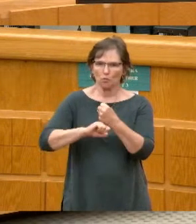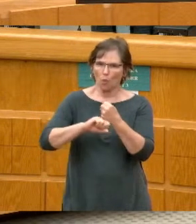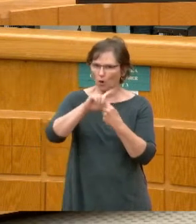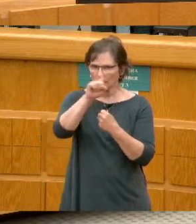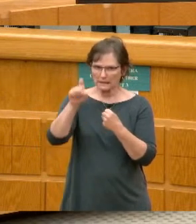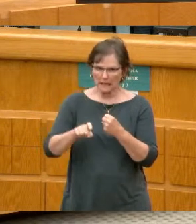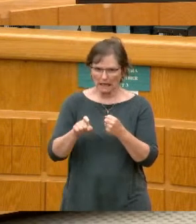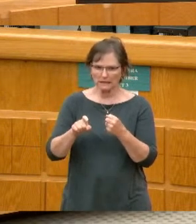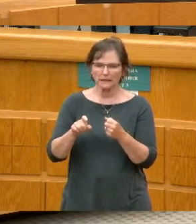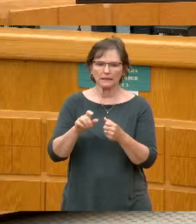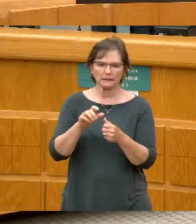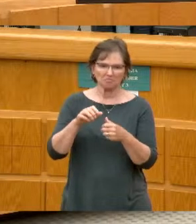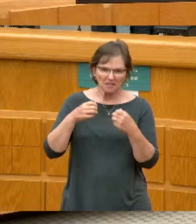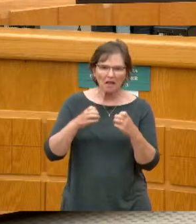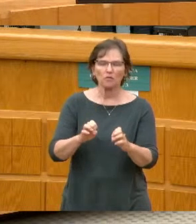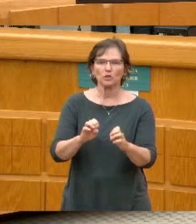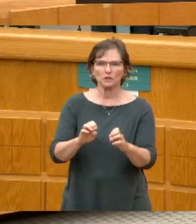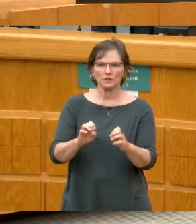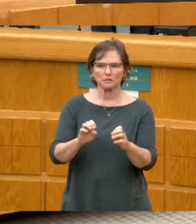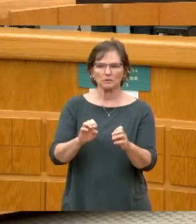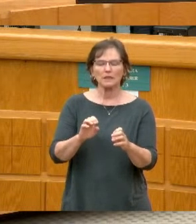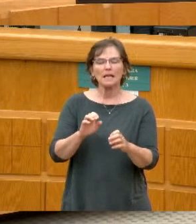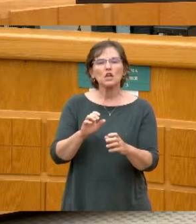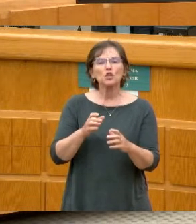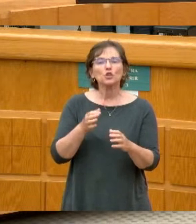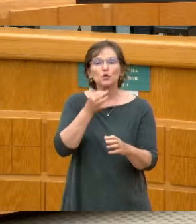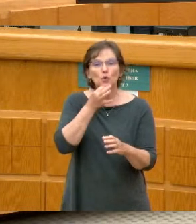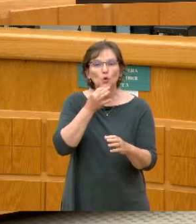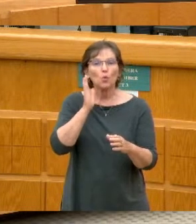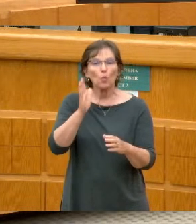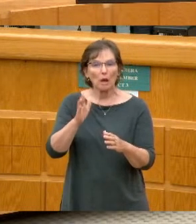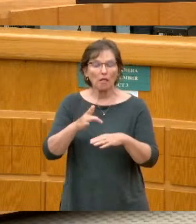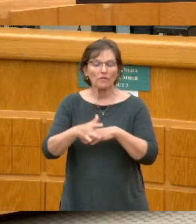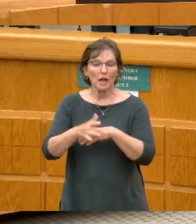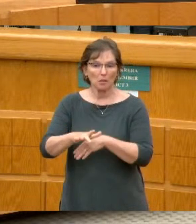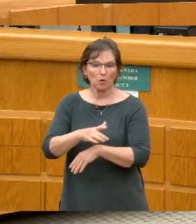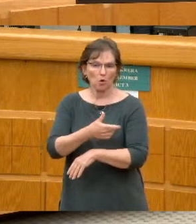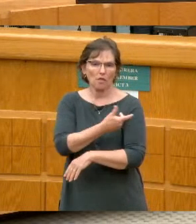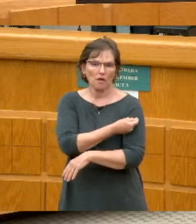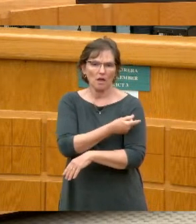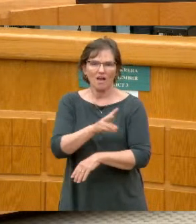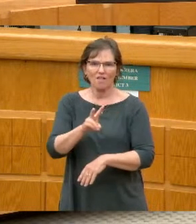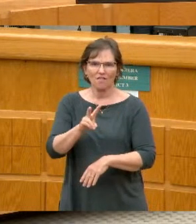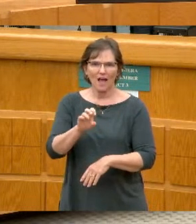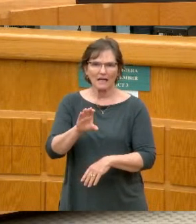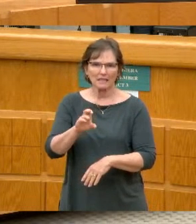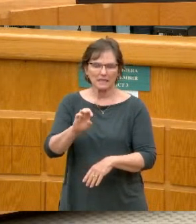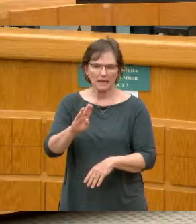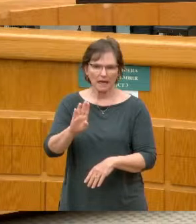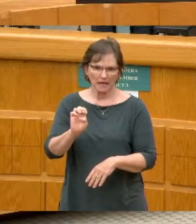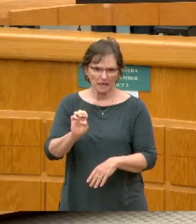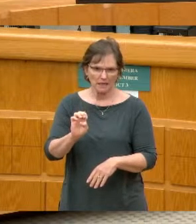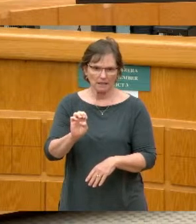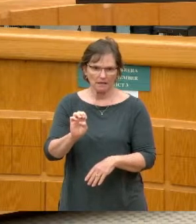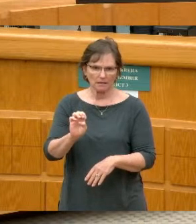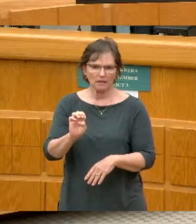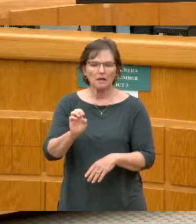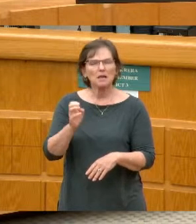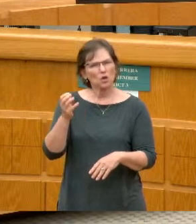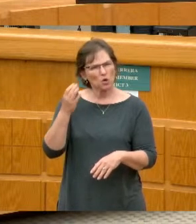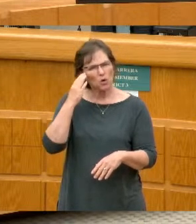City County Public Health, the City of Corpus Christi, Mayor McComb, and myself, Nueces County is ready to support these